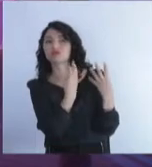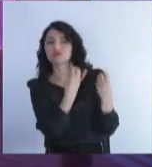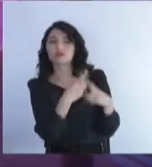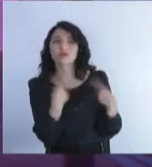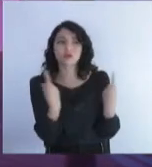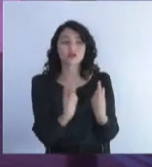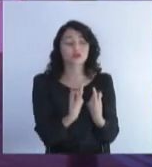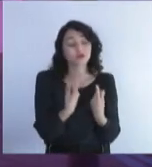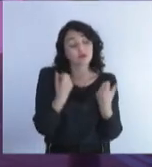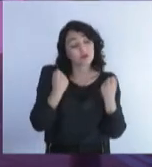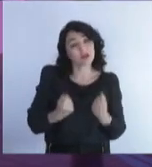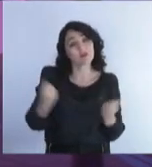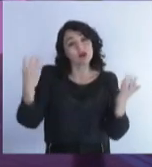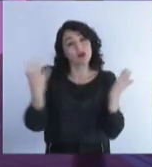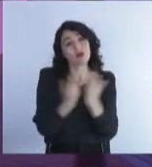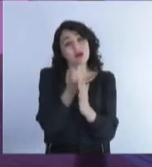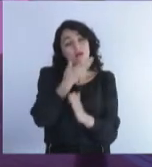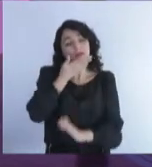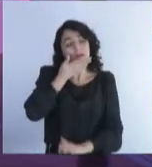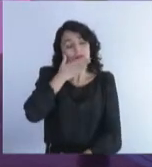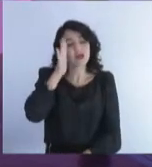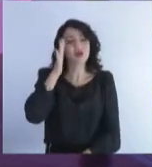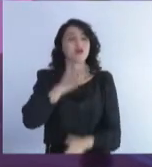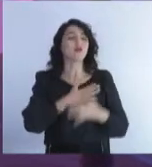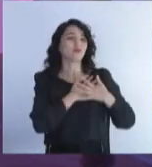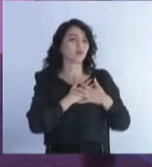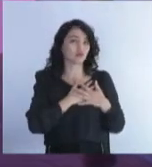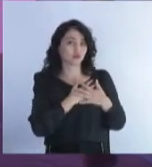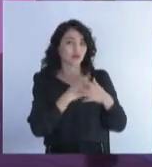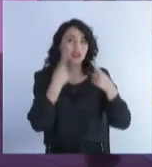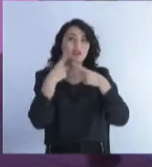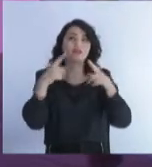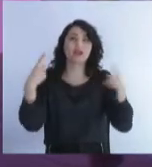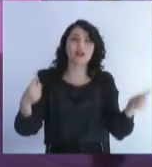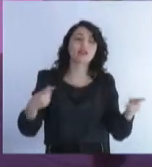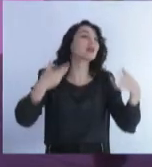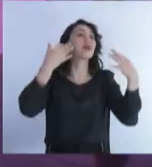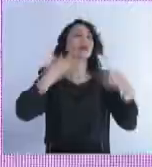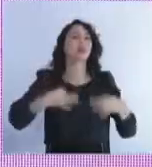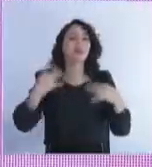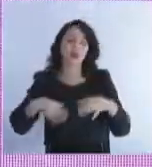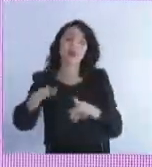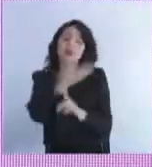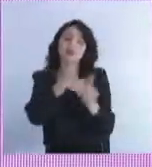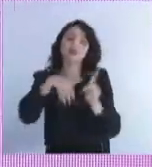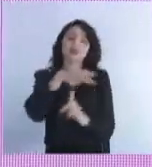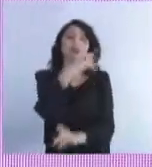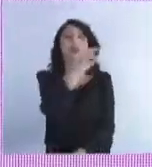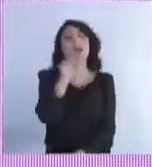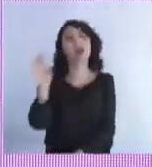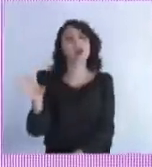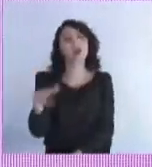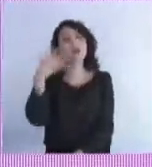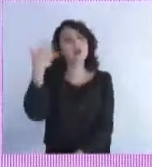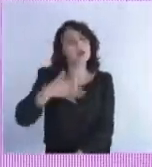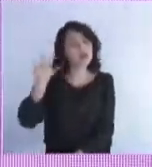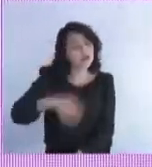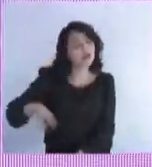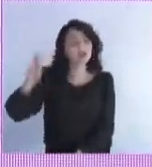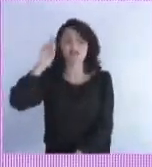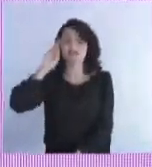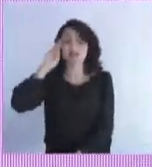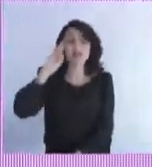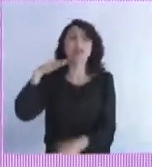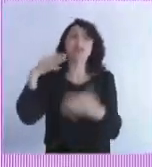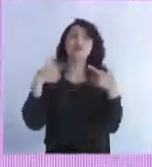un mayor bienestar desde la realidad y las posibilidades que cada uno tiene, ¿verdad? Sin olvidar que hoy más que nunca necesitamos